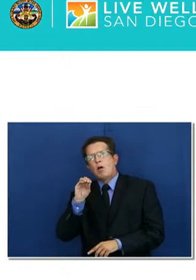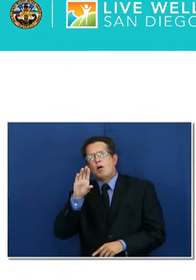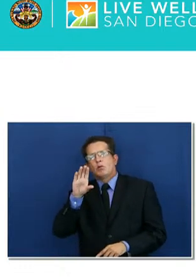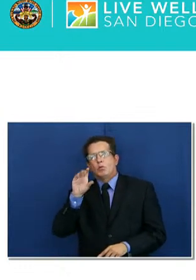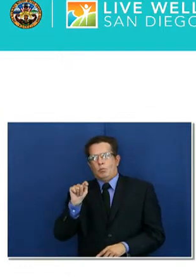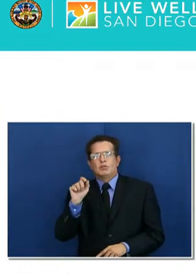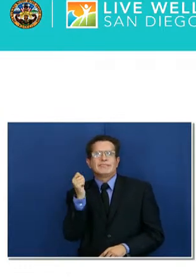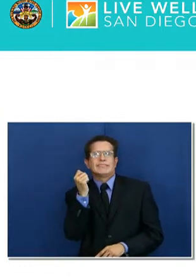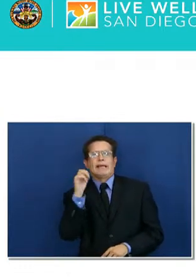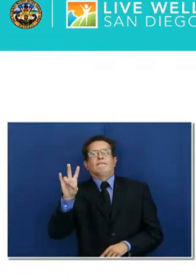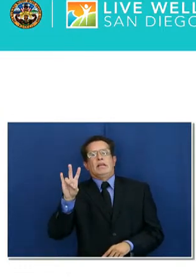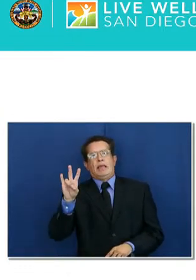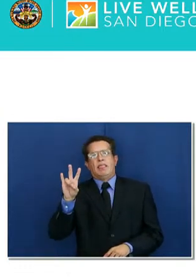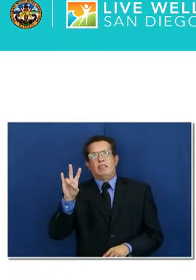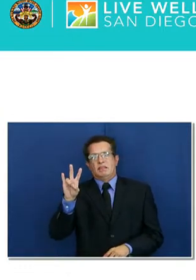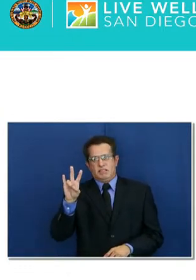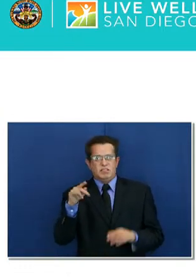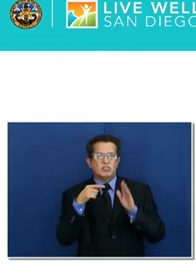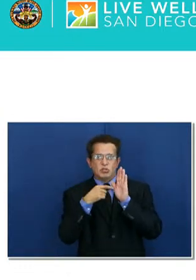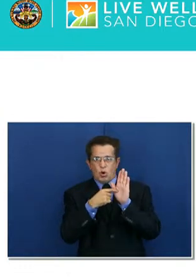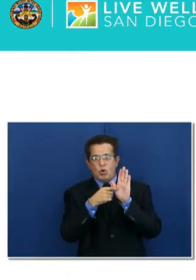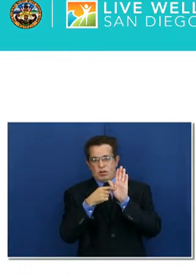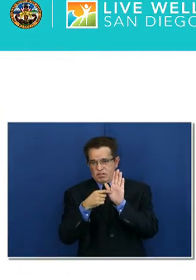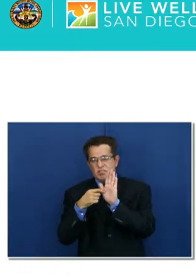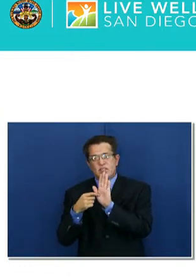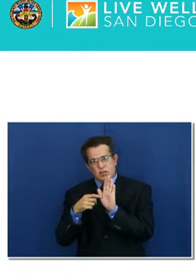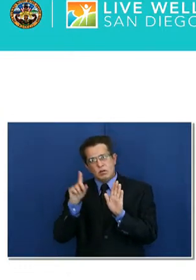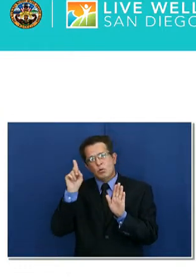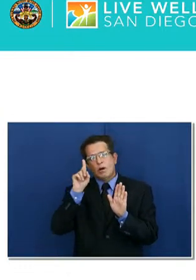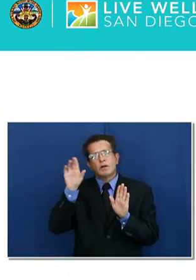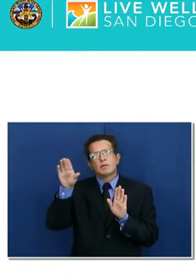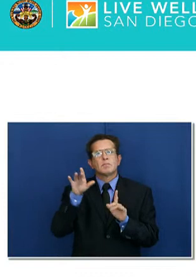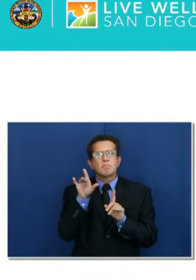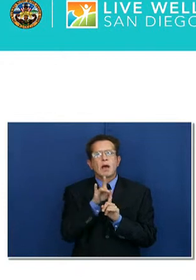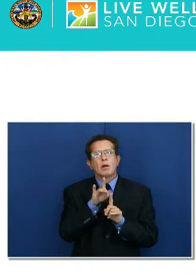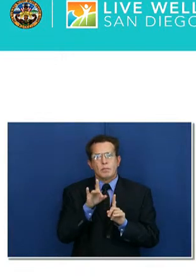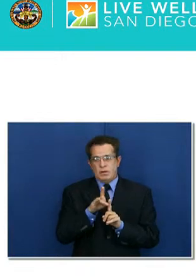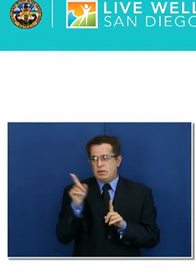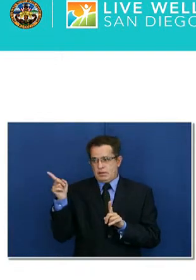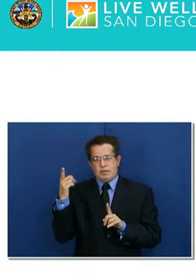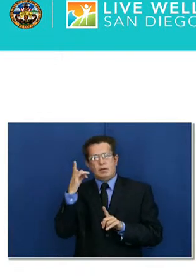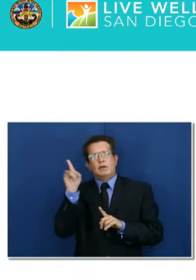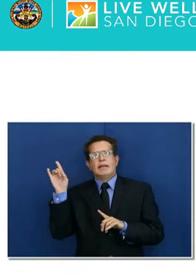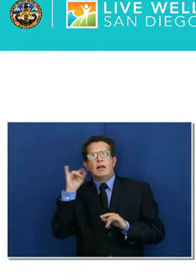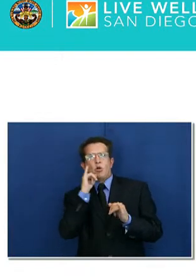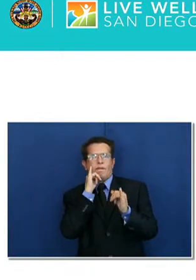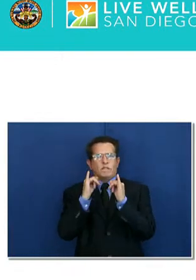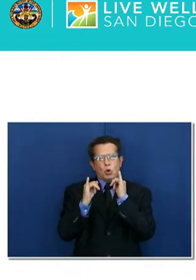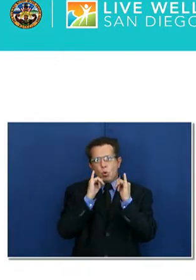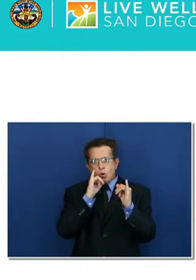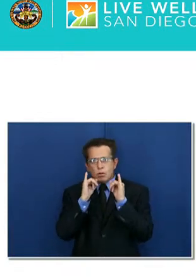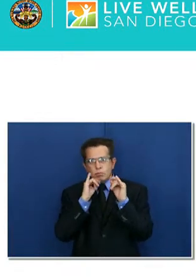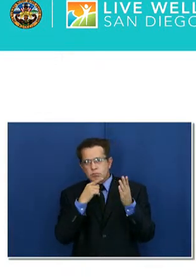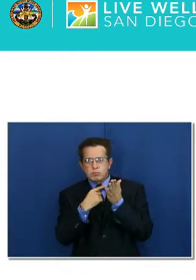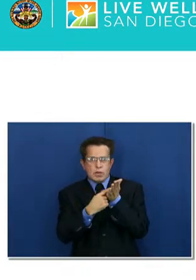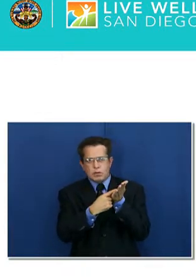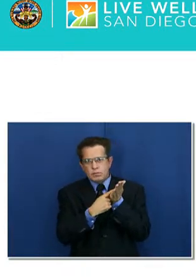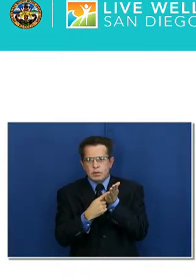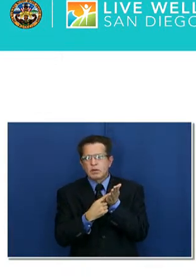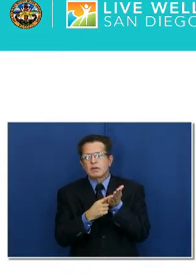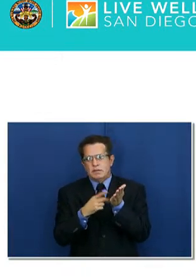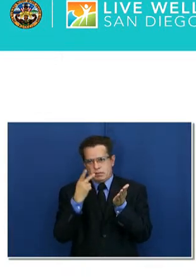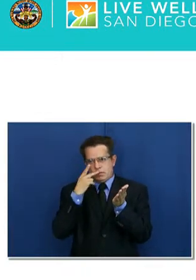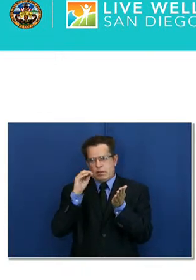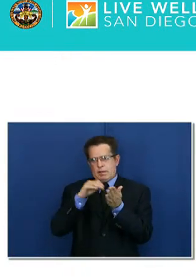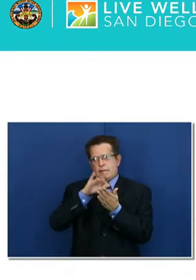17th. Of those interviewed during the case investigations and contact tracing, you'll see in